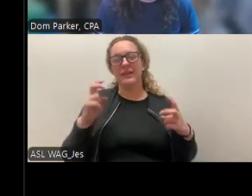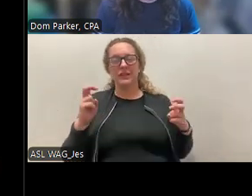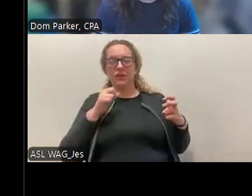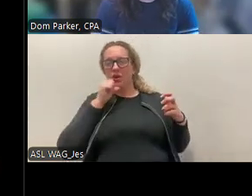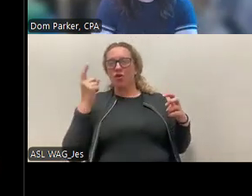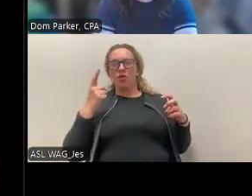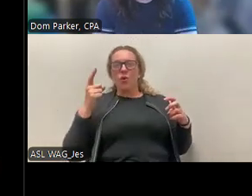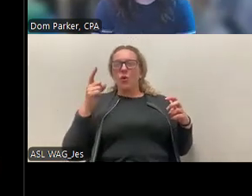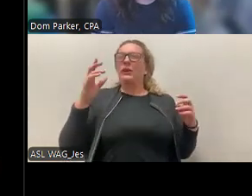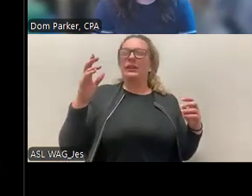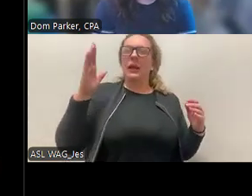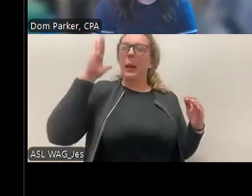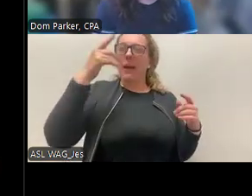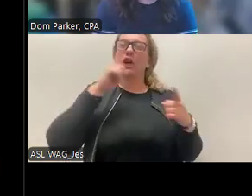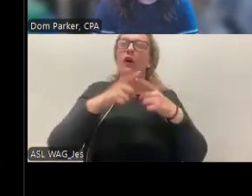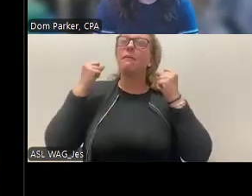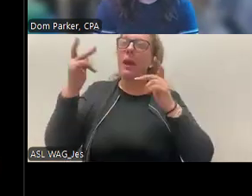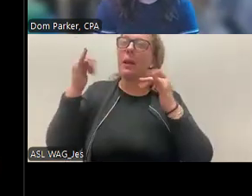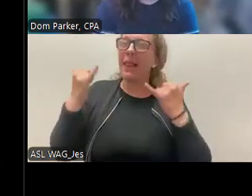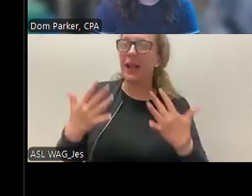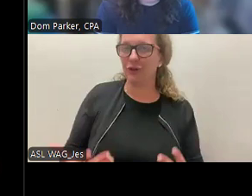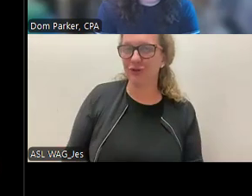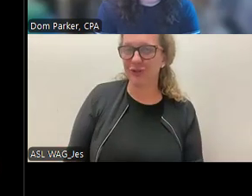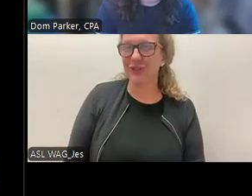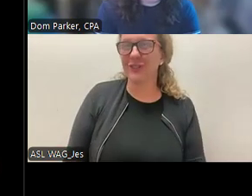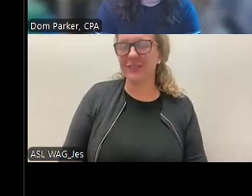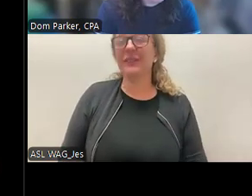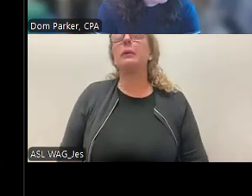always apparent until you have many players.